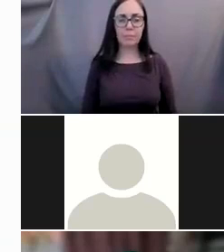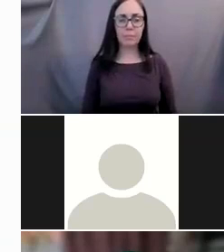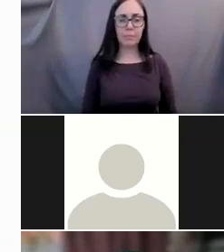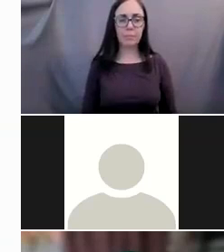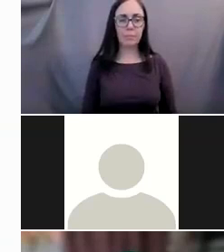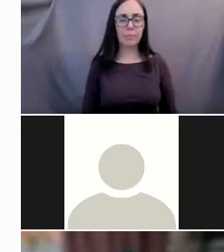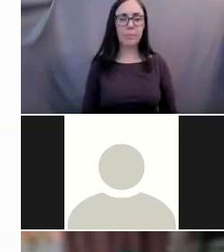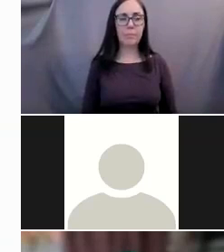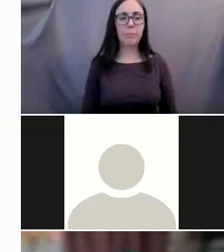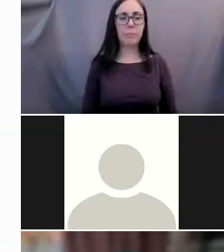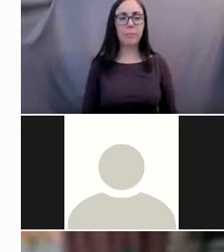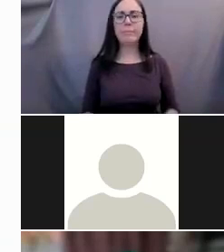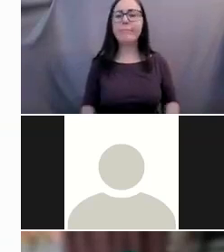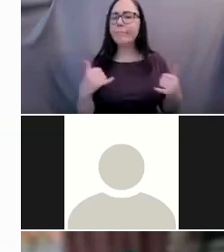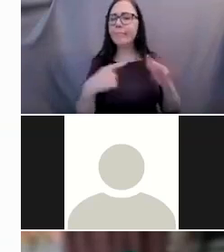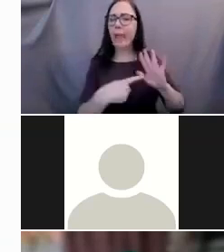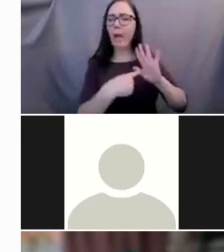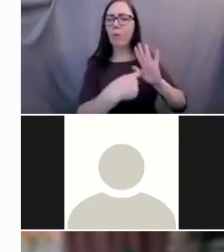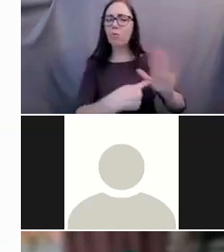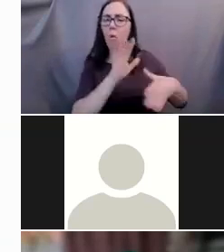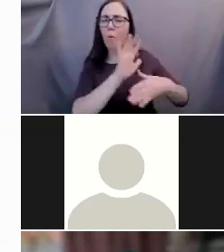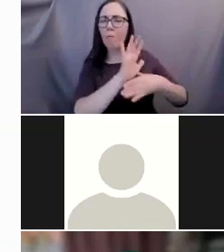I am going to play a video next.